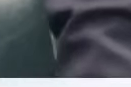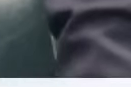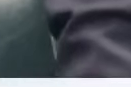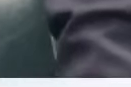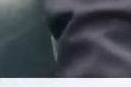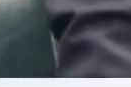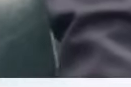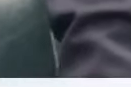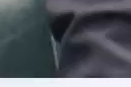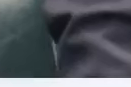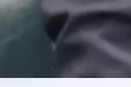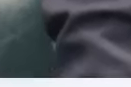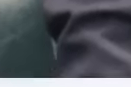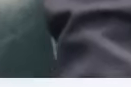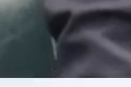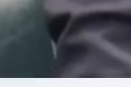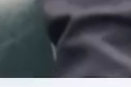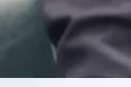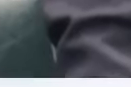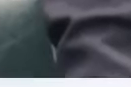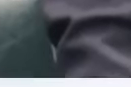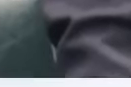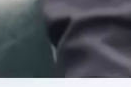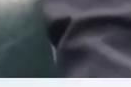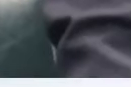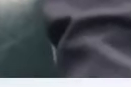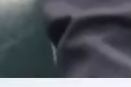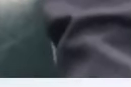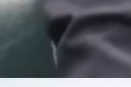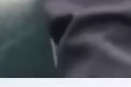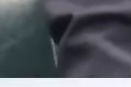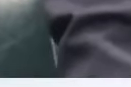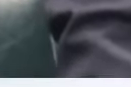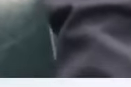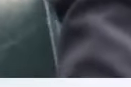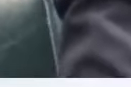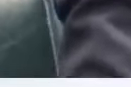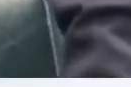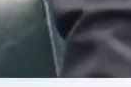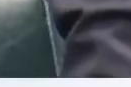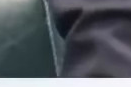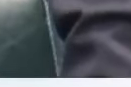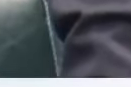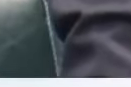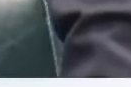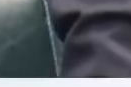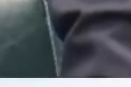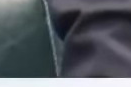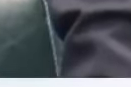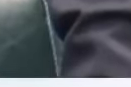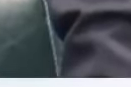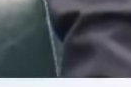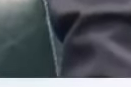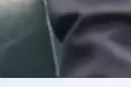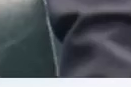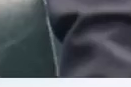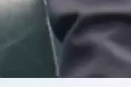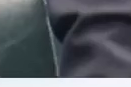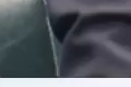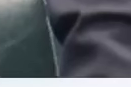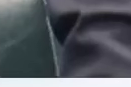Not bad. We are now commencing phase 2 of main hospital construction,